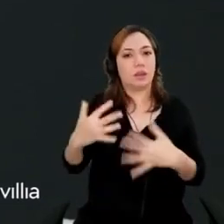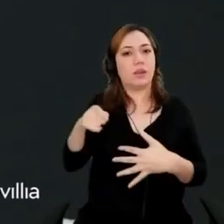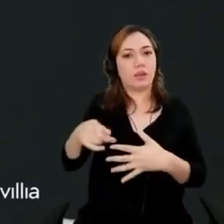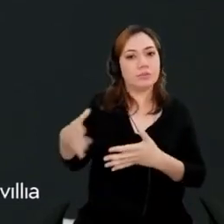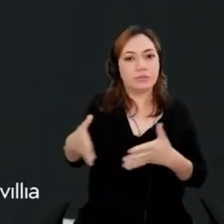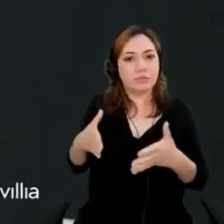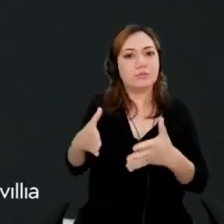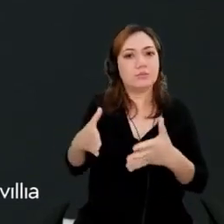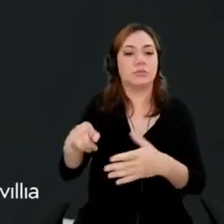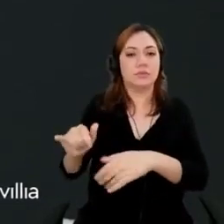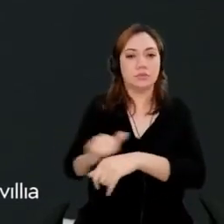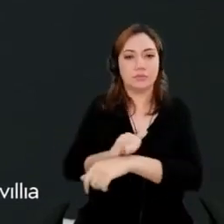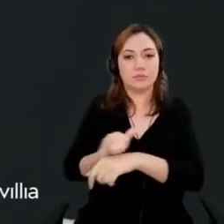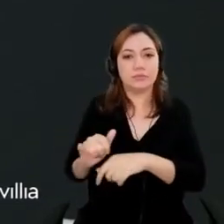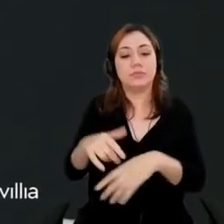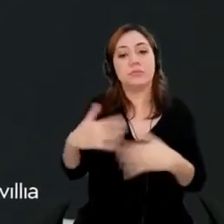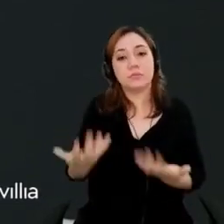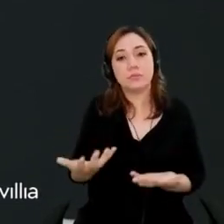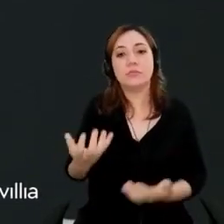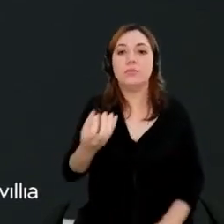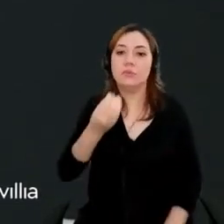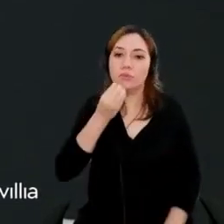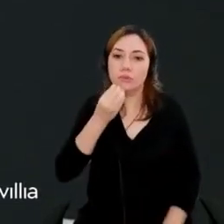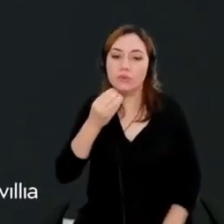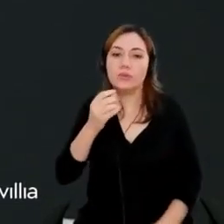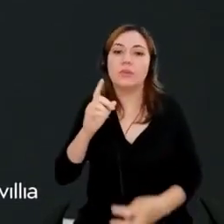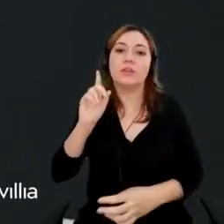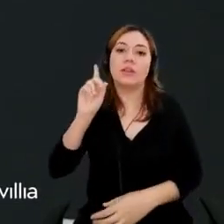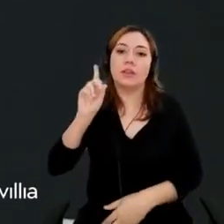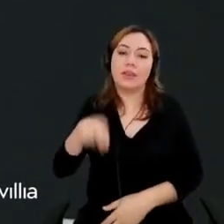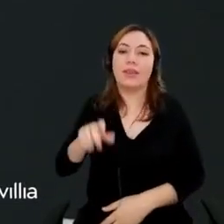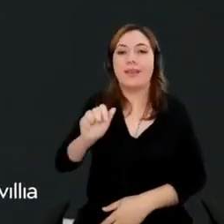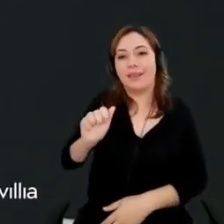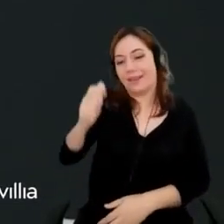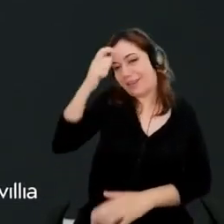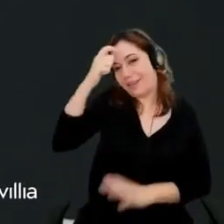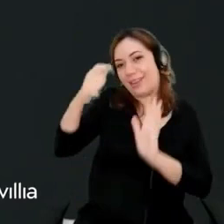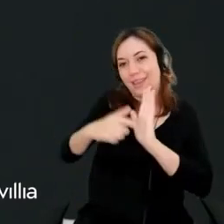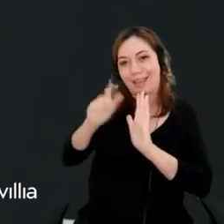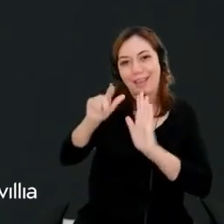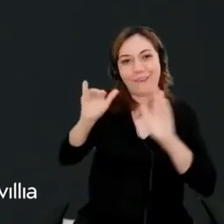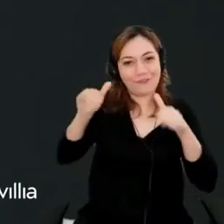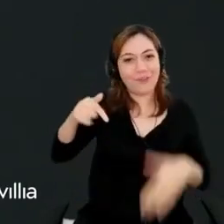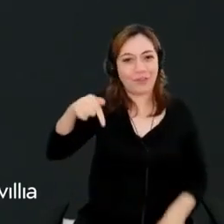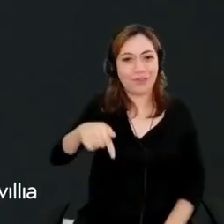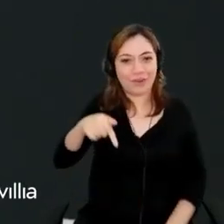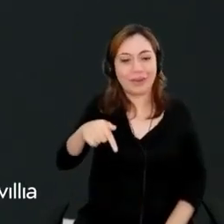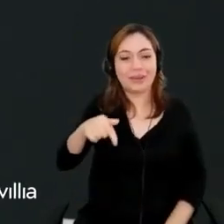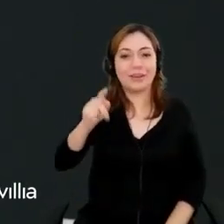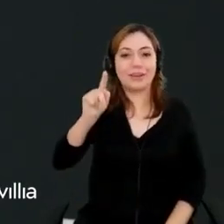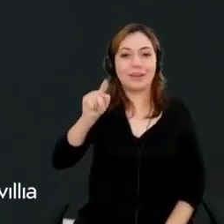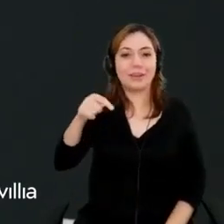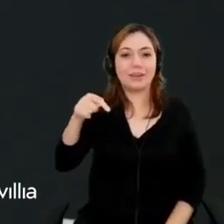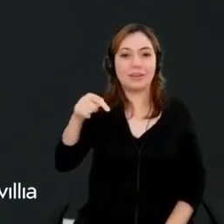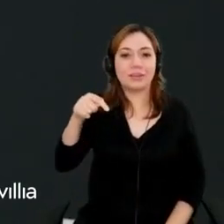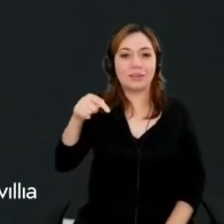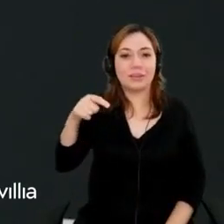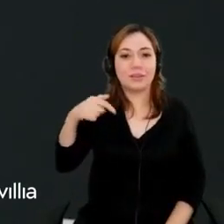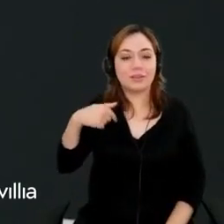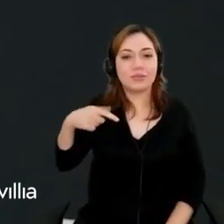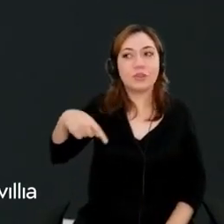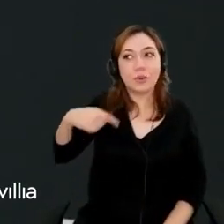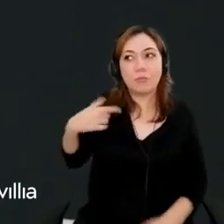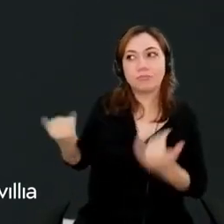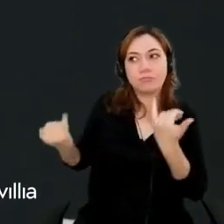end of the AI, that is our focus here, that I'm going to hear about my colleague is here,